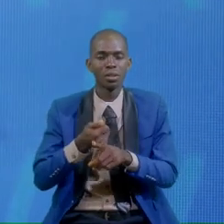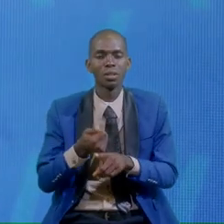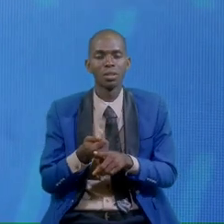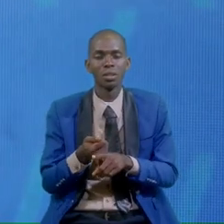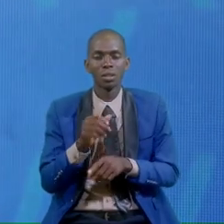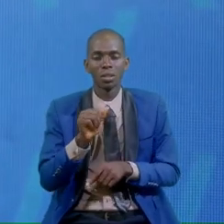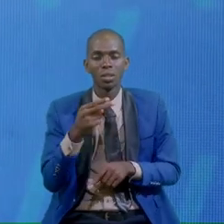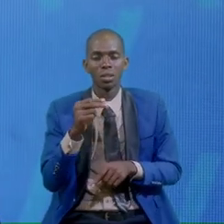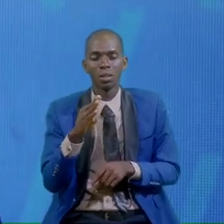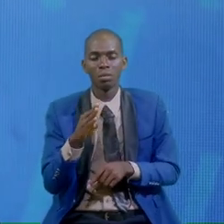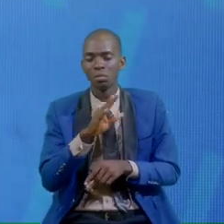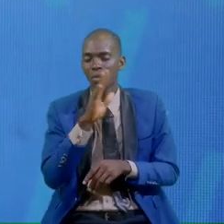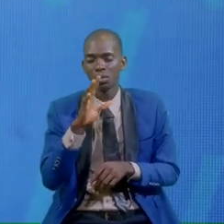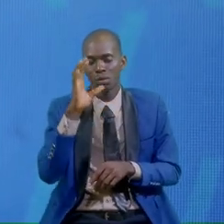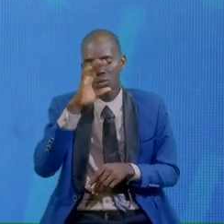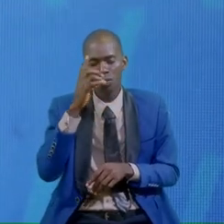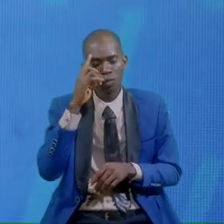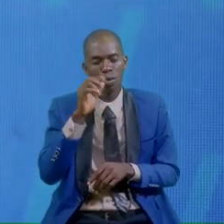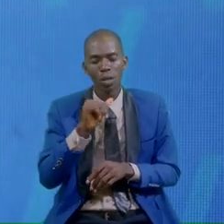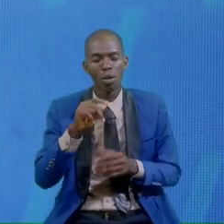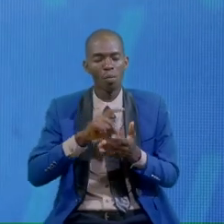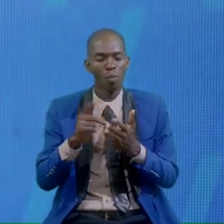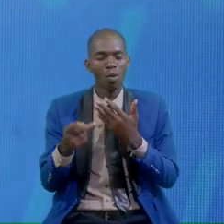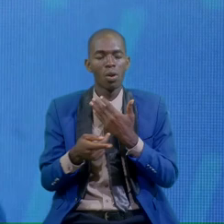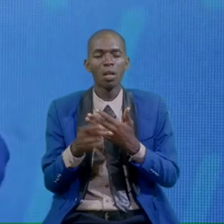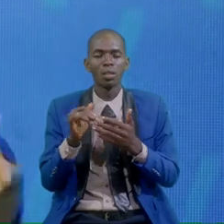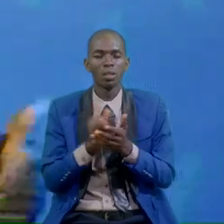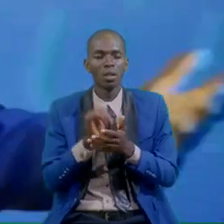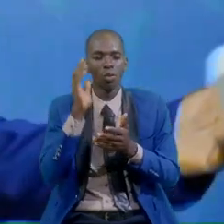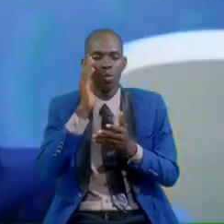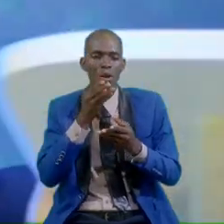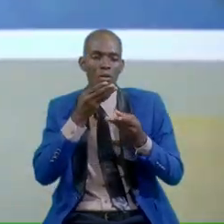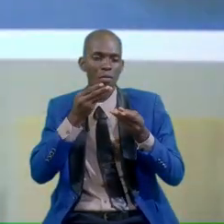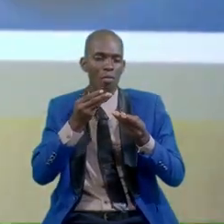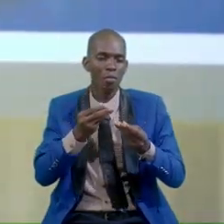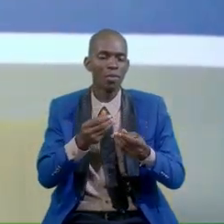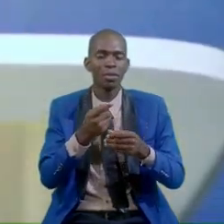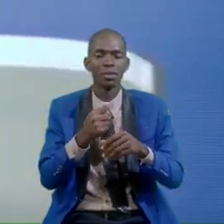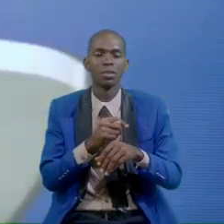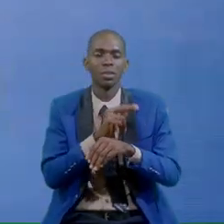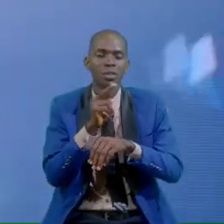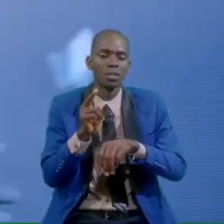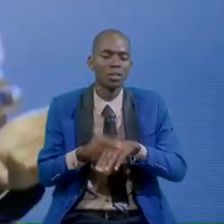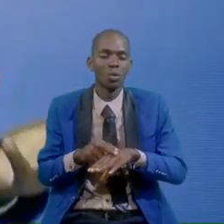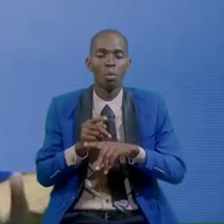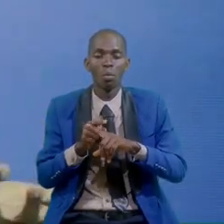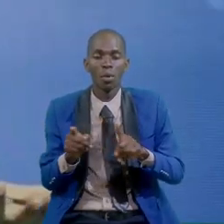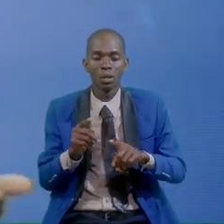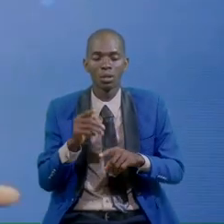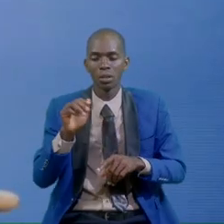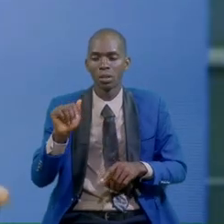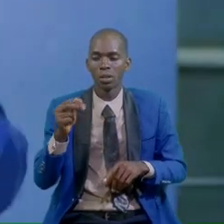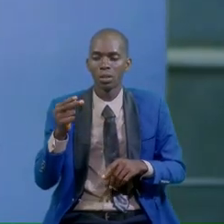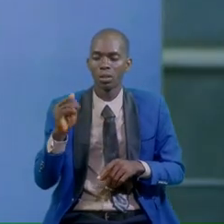a program that will feed the nation. But he told Obadiah, the